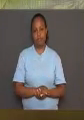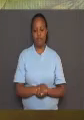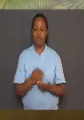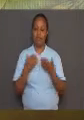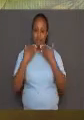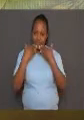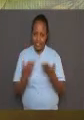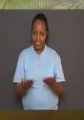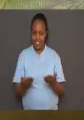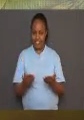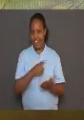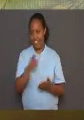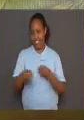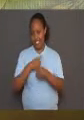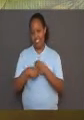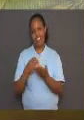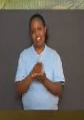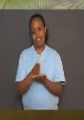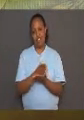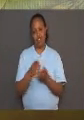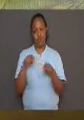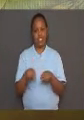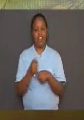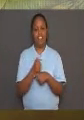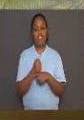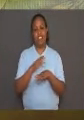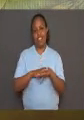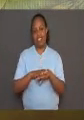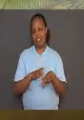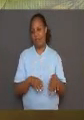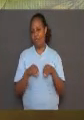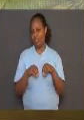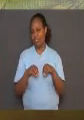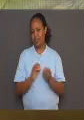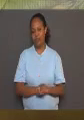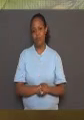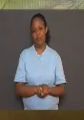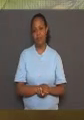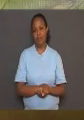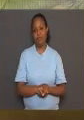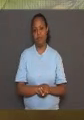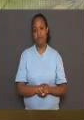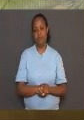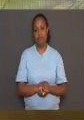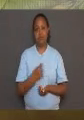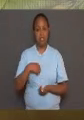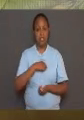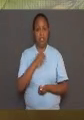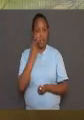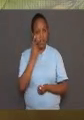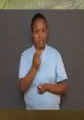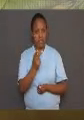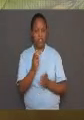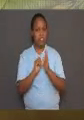Thank you for your participation in this activity, students. We see examples